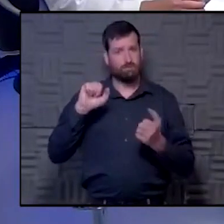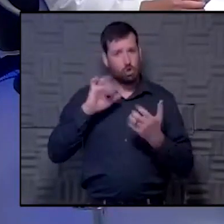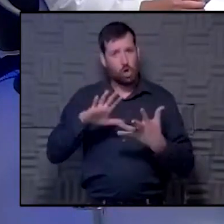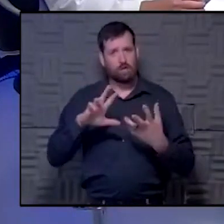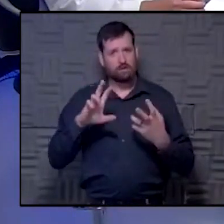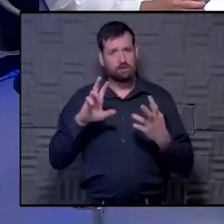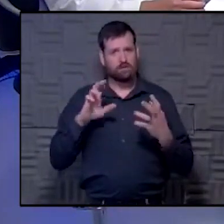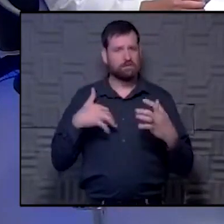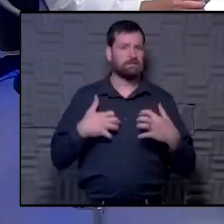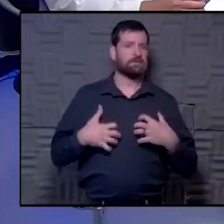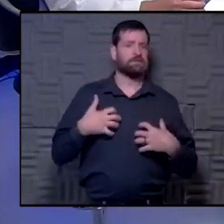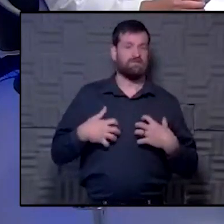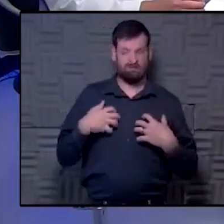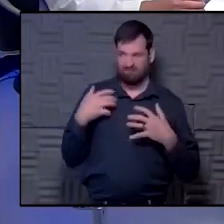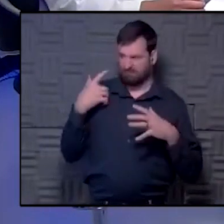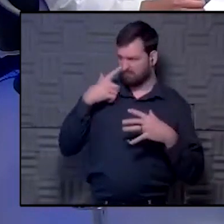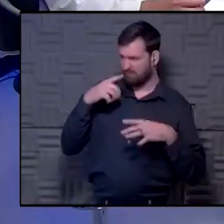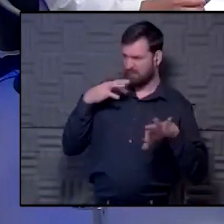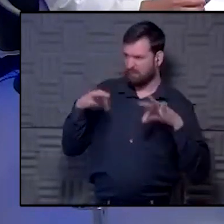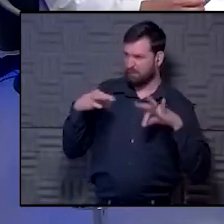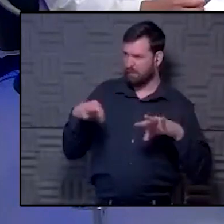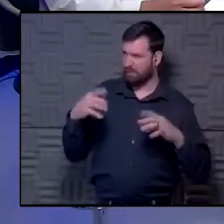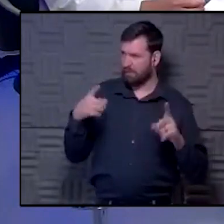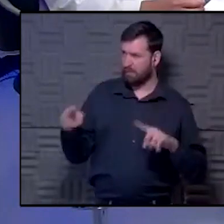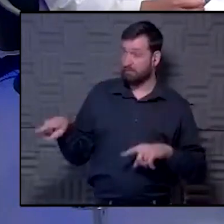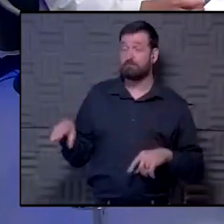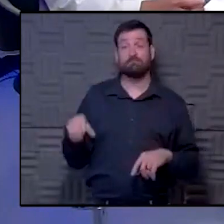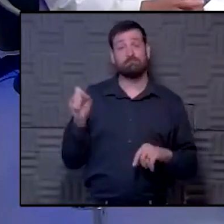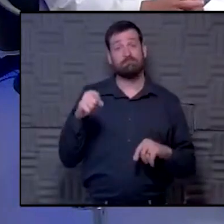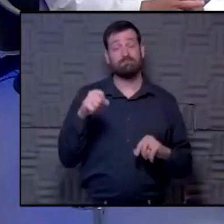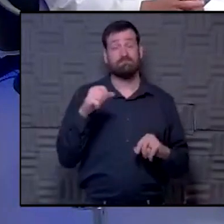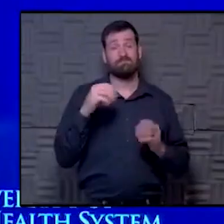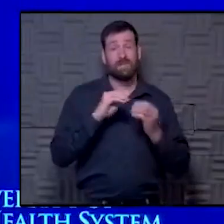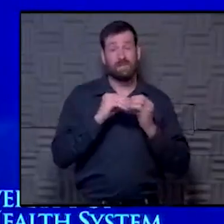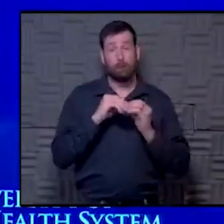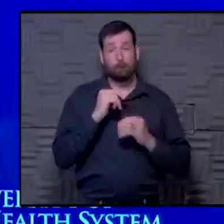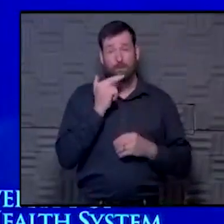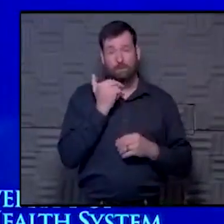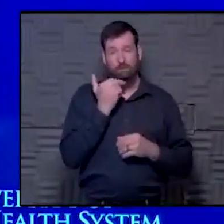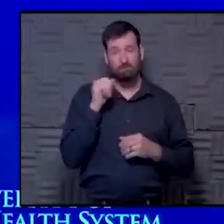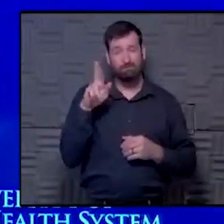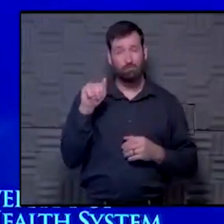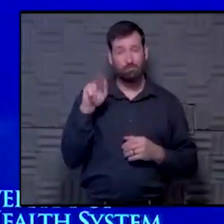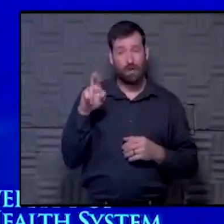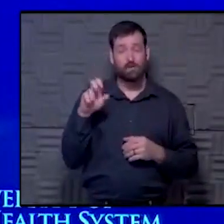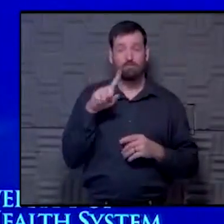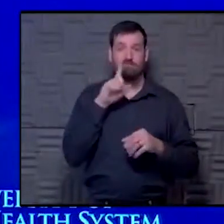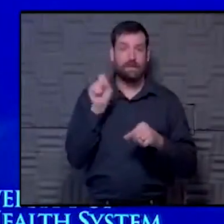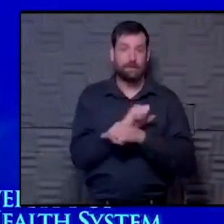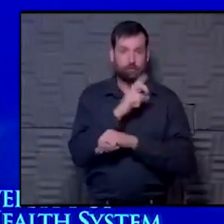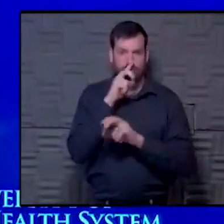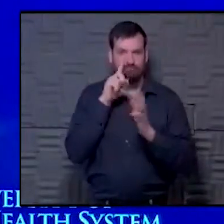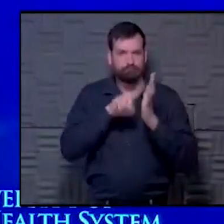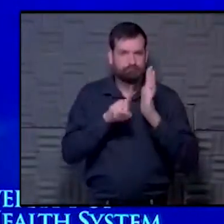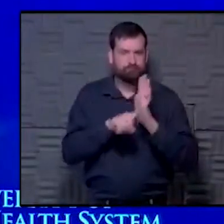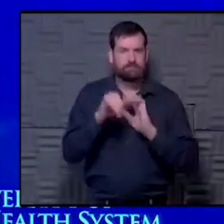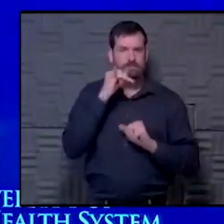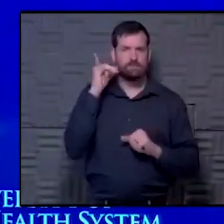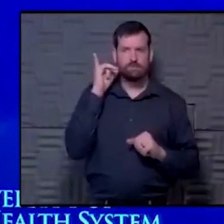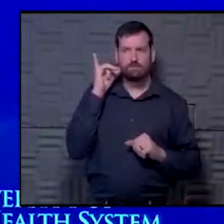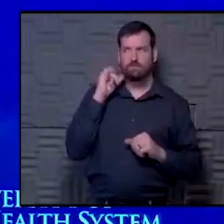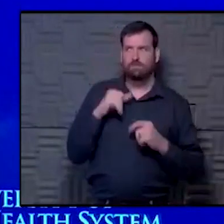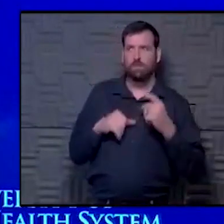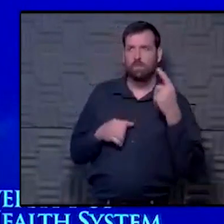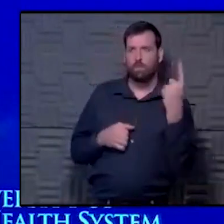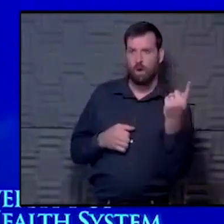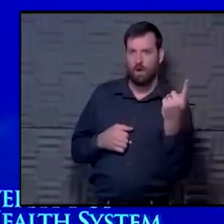Can you explain what's happening there? Yeah, the numbers are incredibly few, and I promise you, we actually went through this data yesterday. I think there's one in